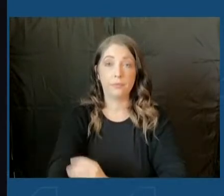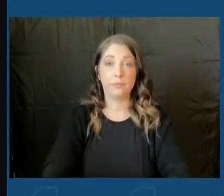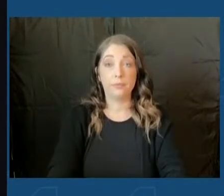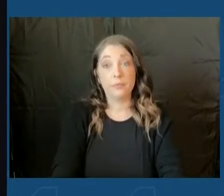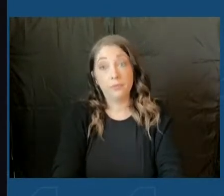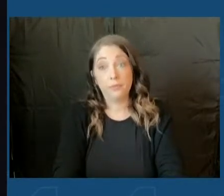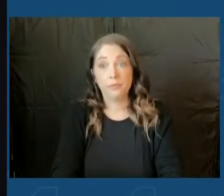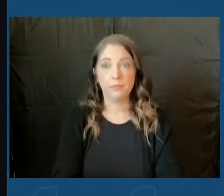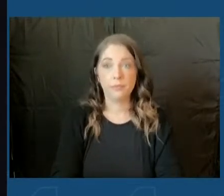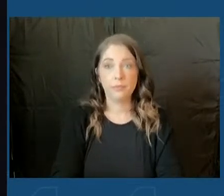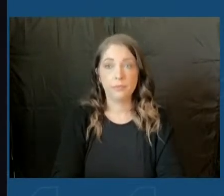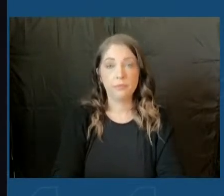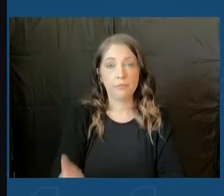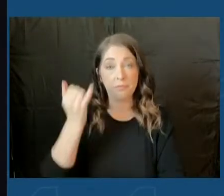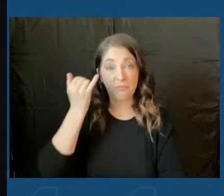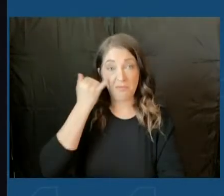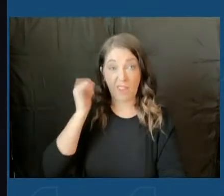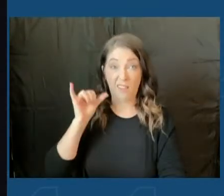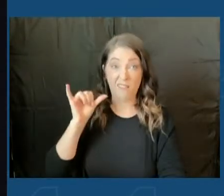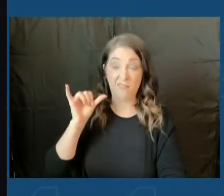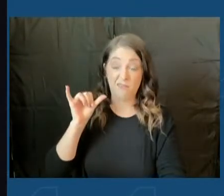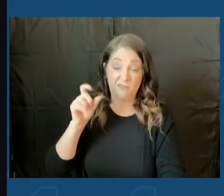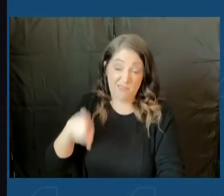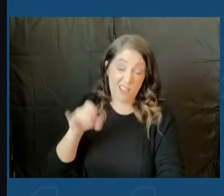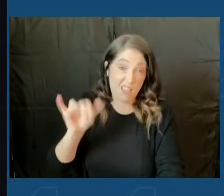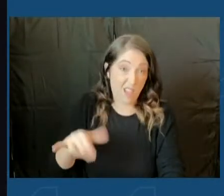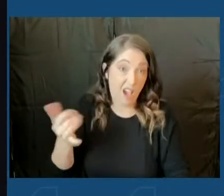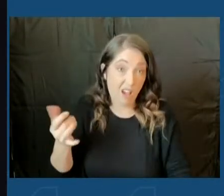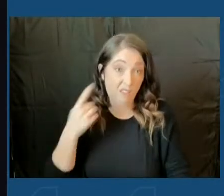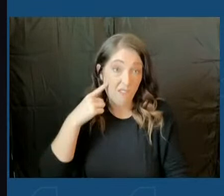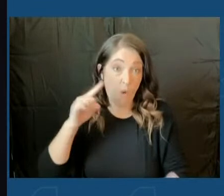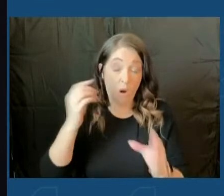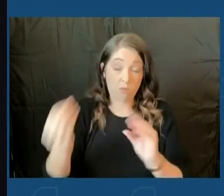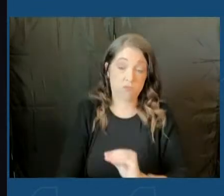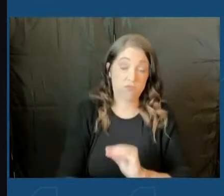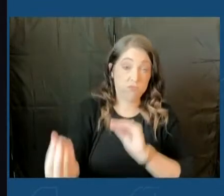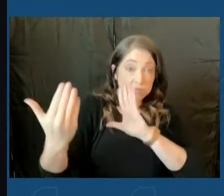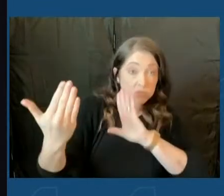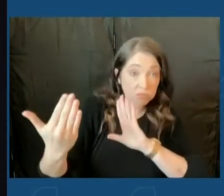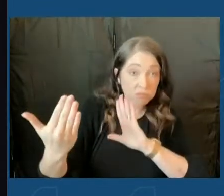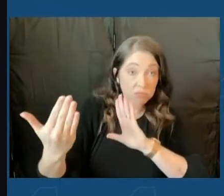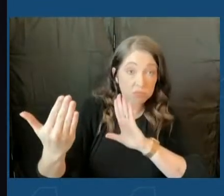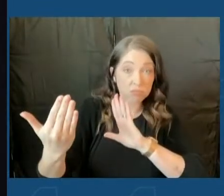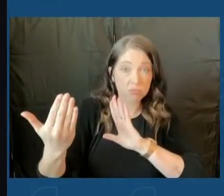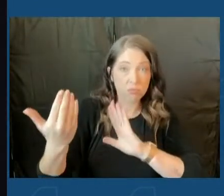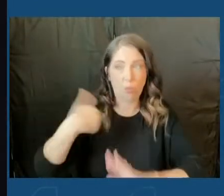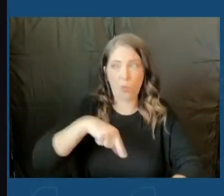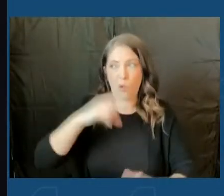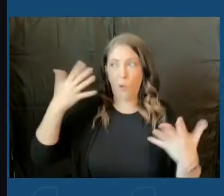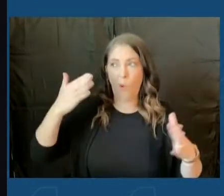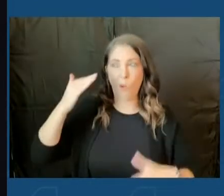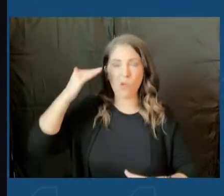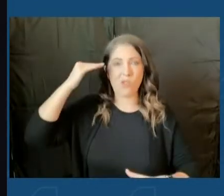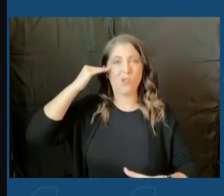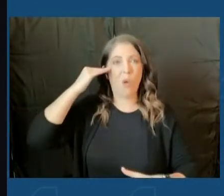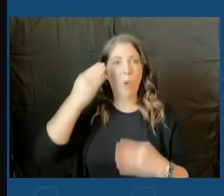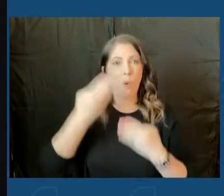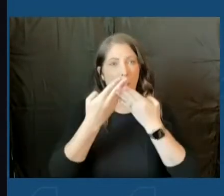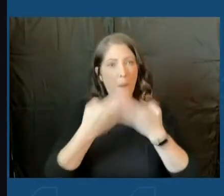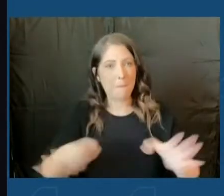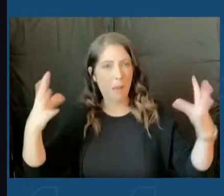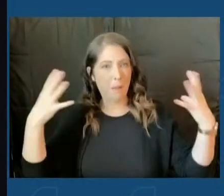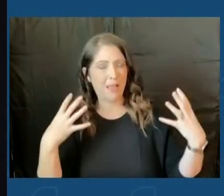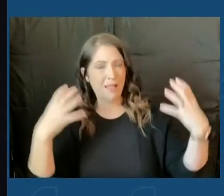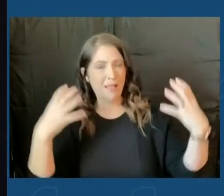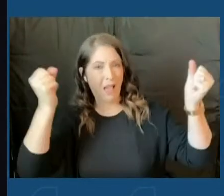If that's what it takes to confront what we know is a public health crisis of